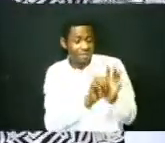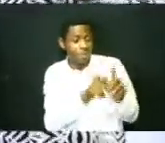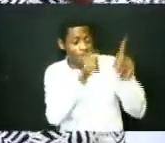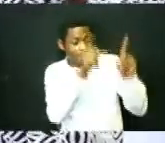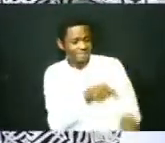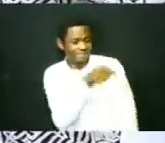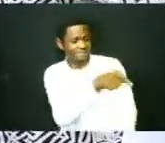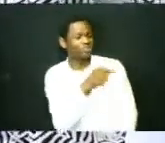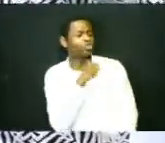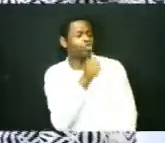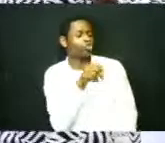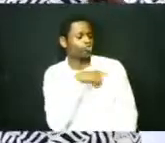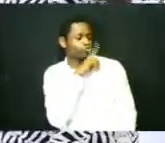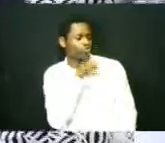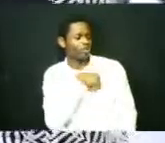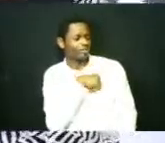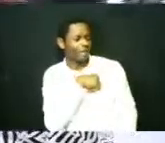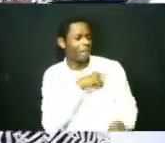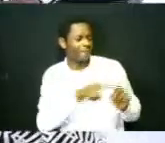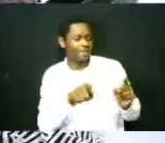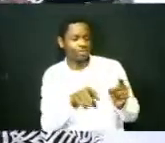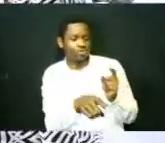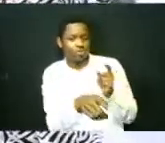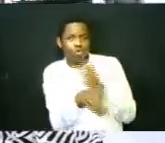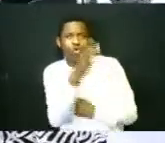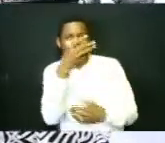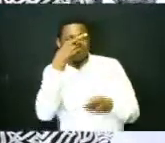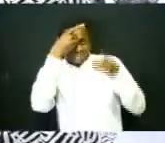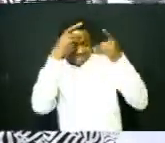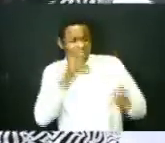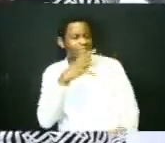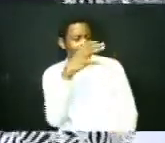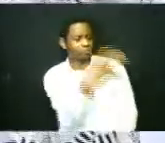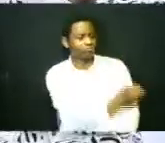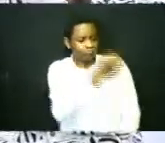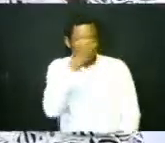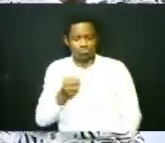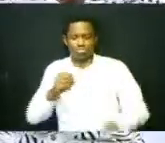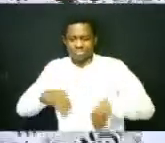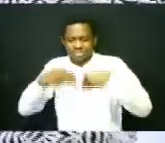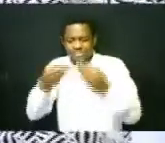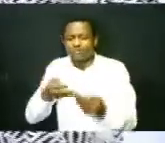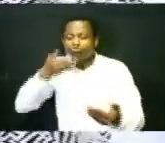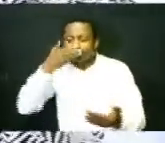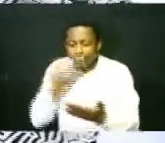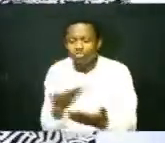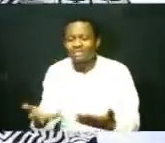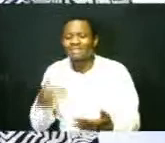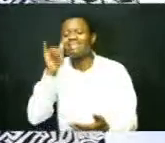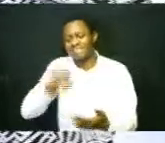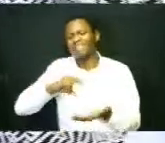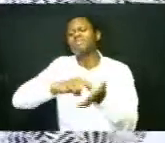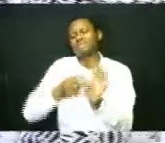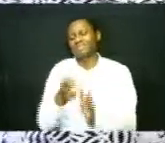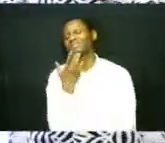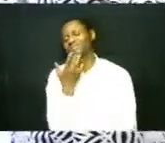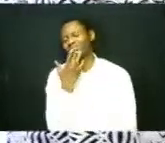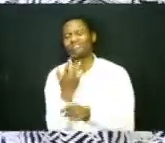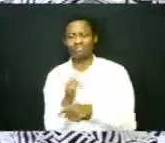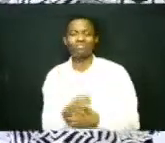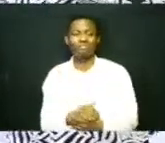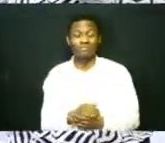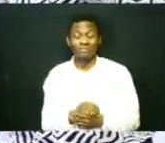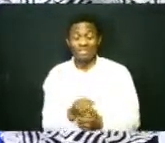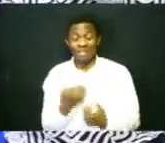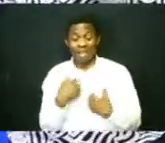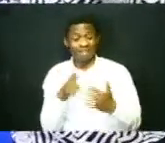every on one in five now what you need say if there were to be some standard set and you don't meet it